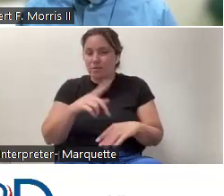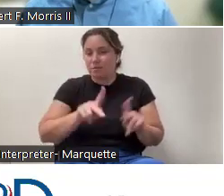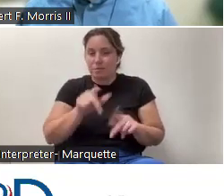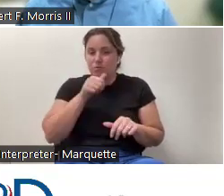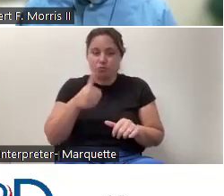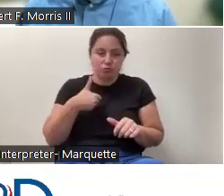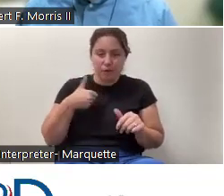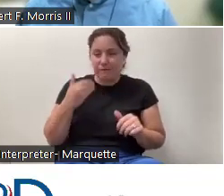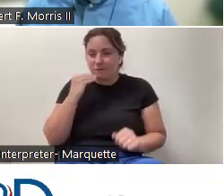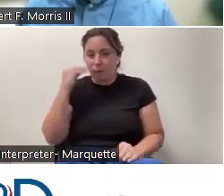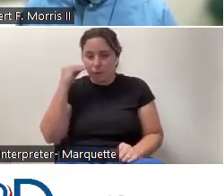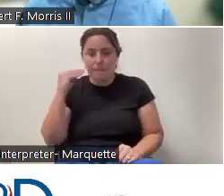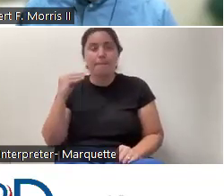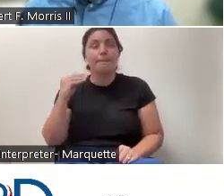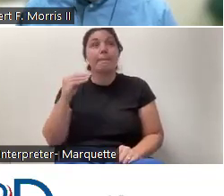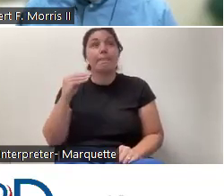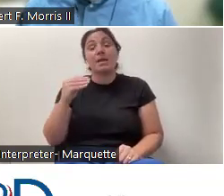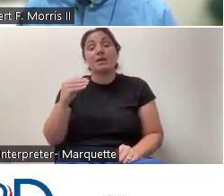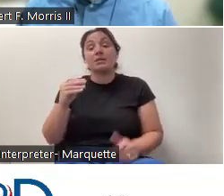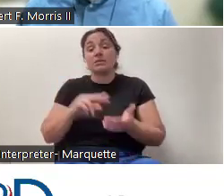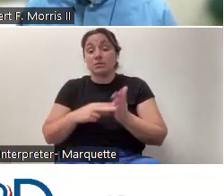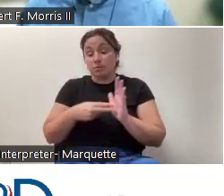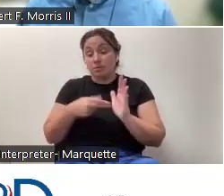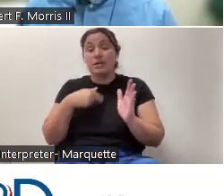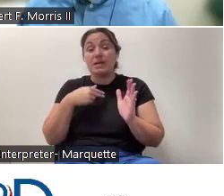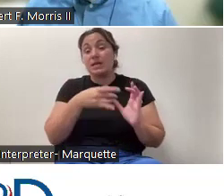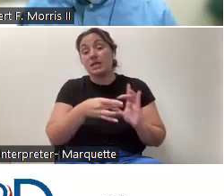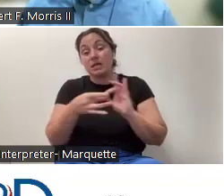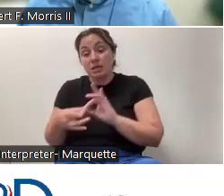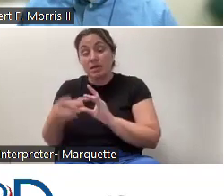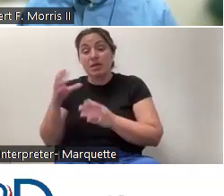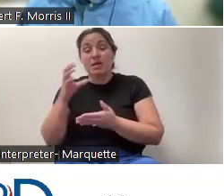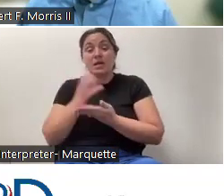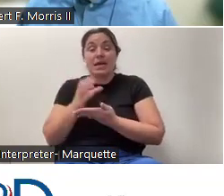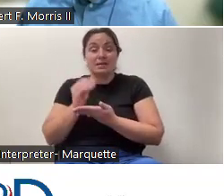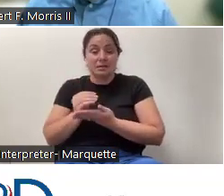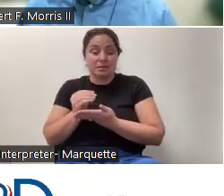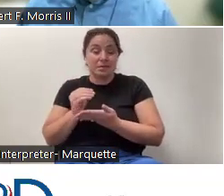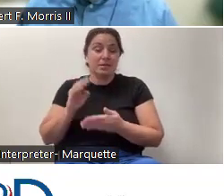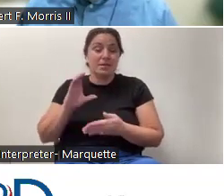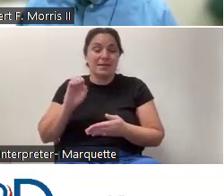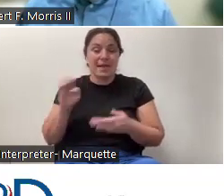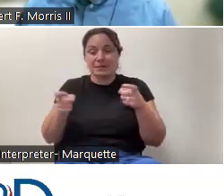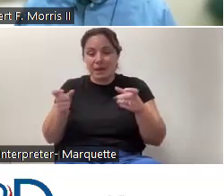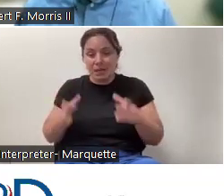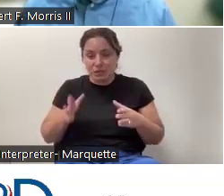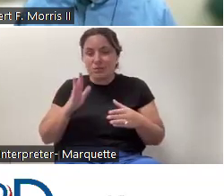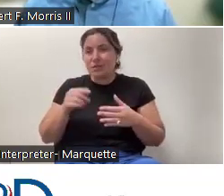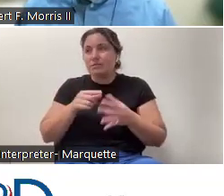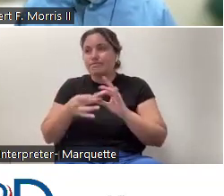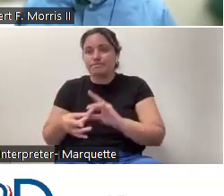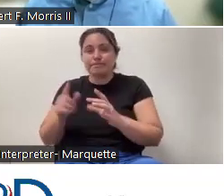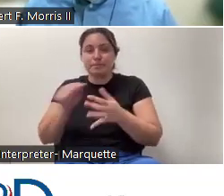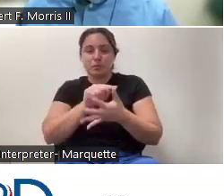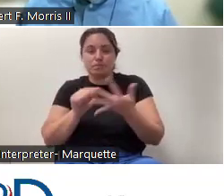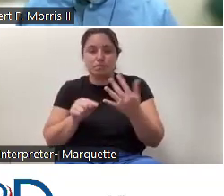And so once they are attached to case management for those services, they can be placed in those what we